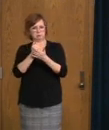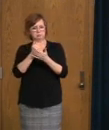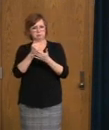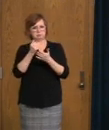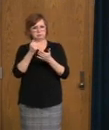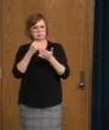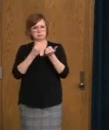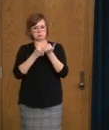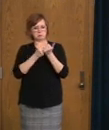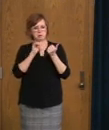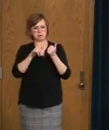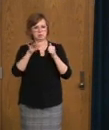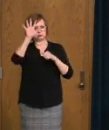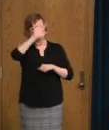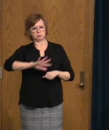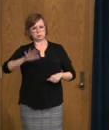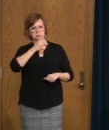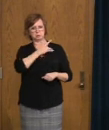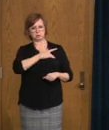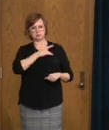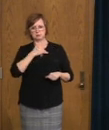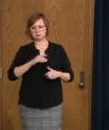operations across the province.